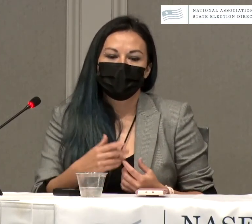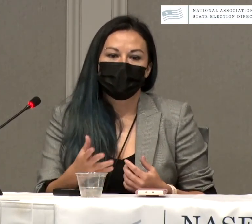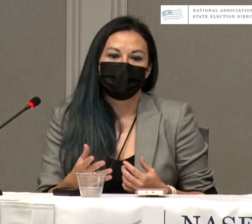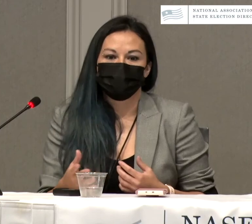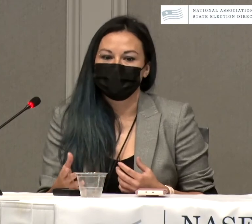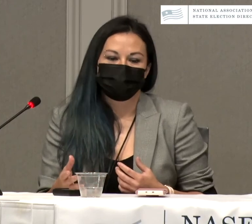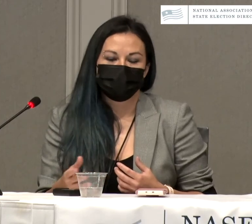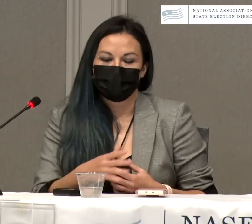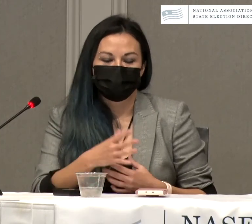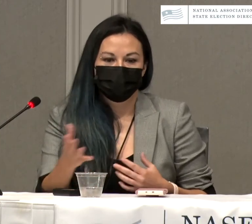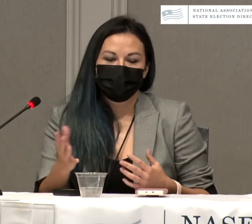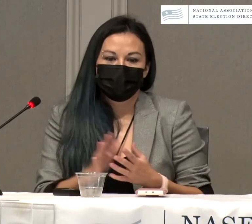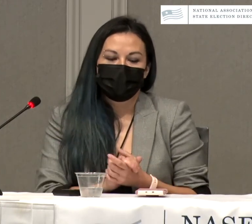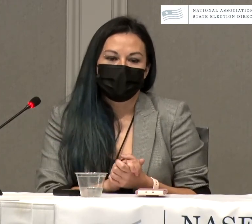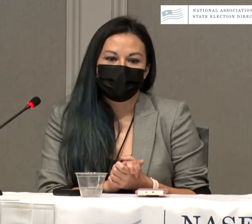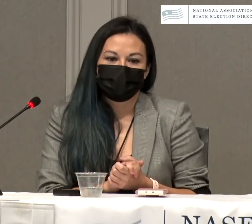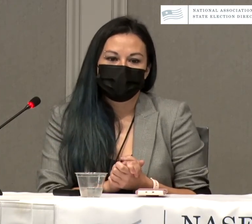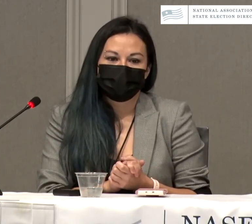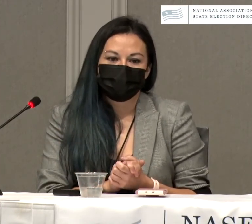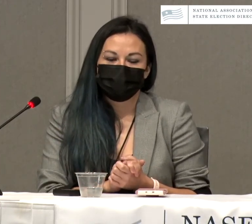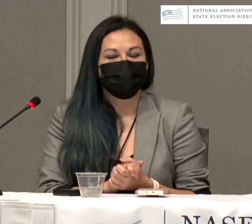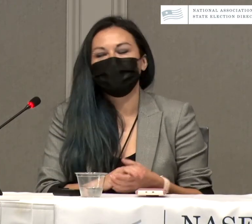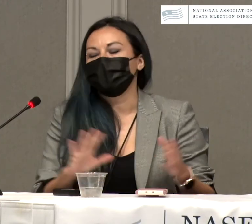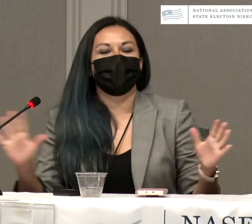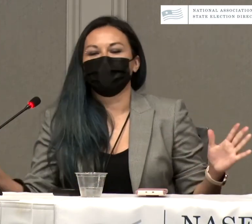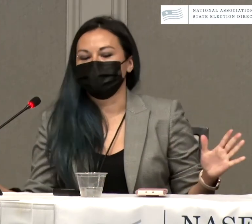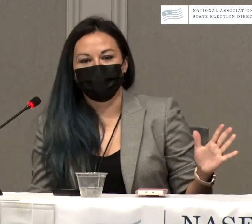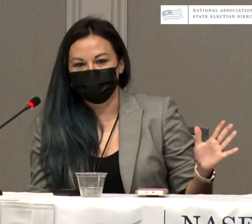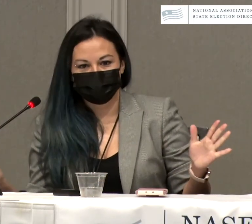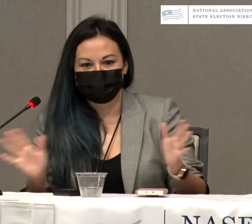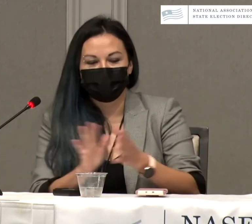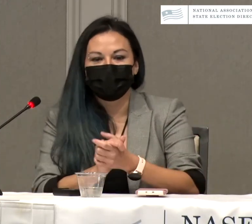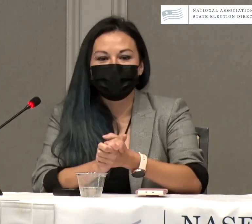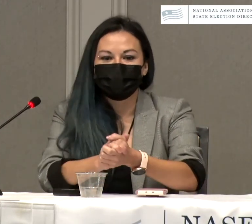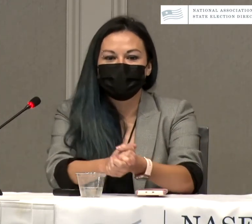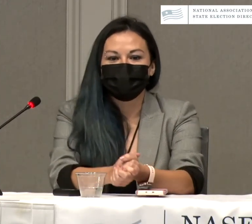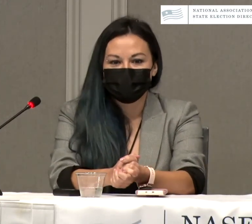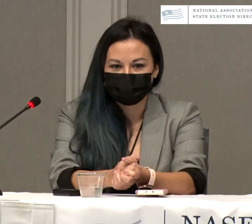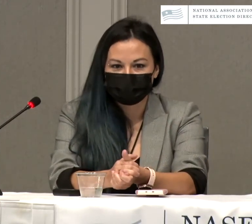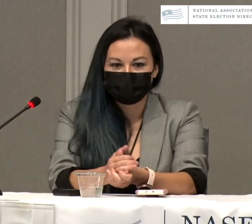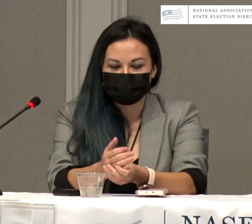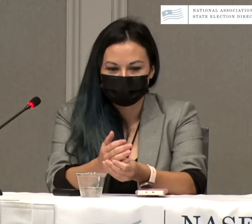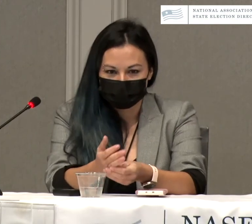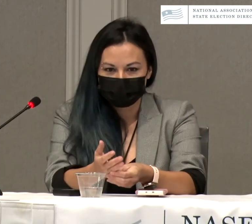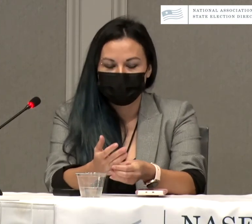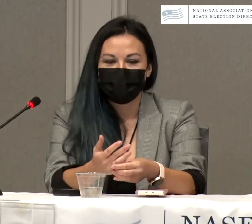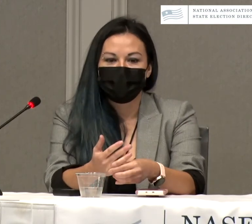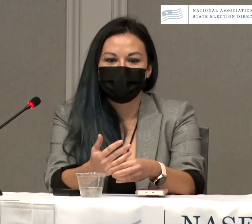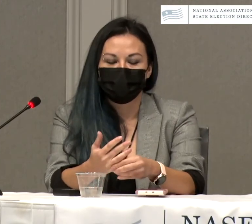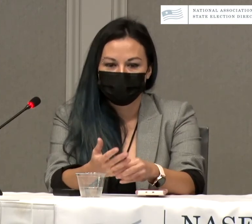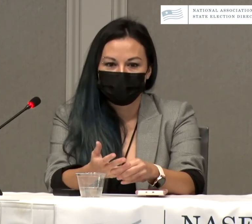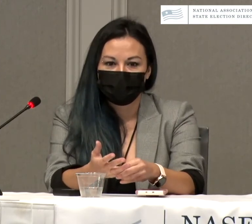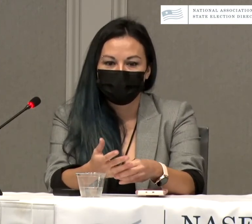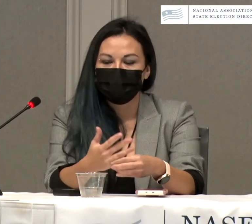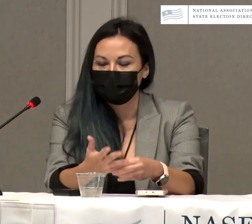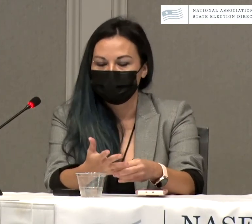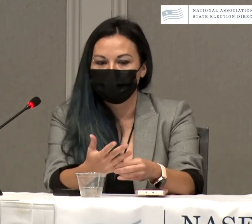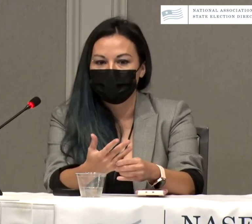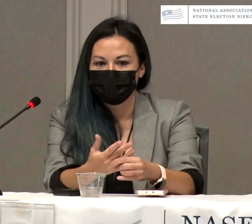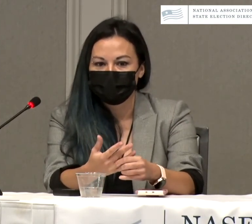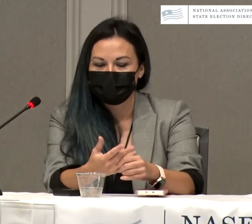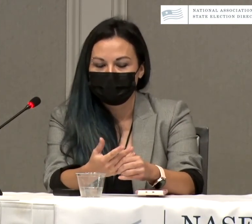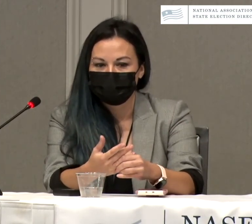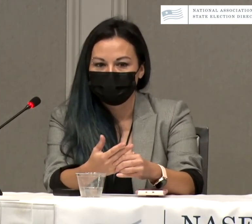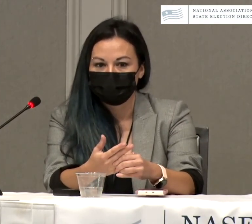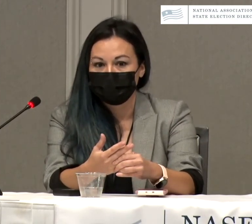um again very uh we all had all the feels so it was a really fun and worthwhile and meaningful